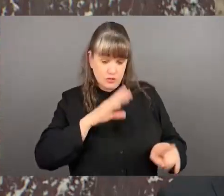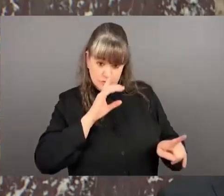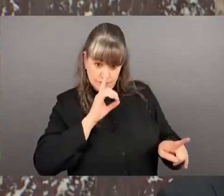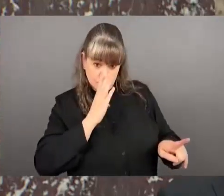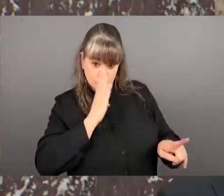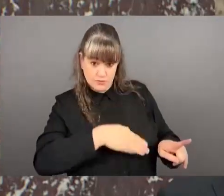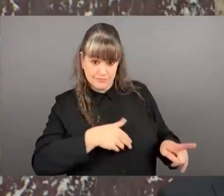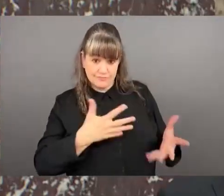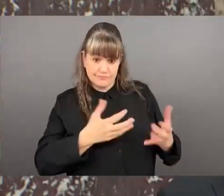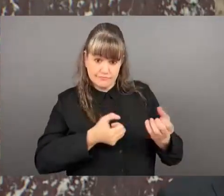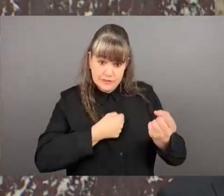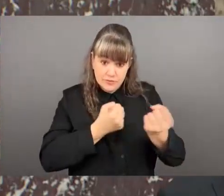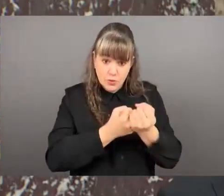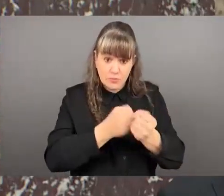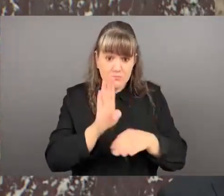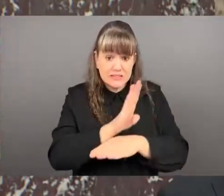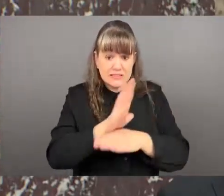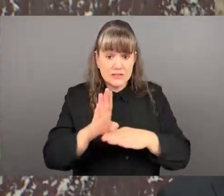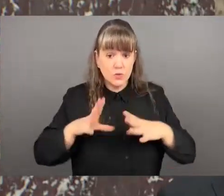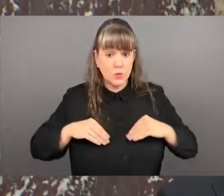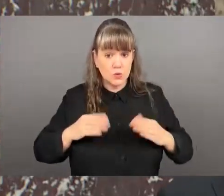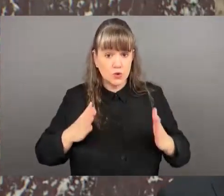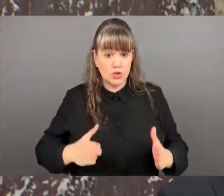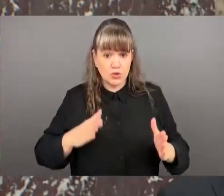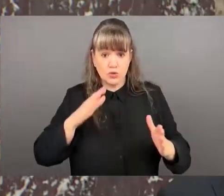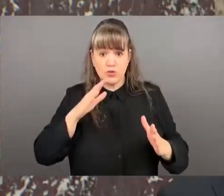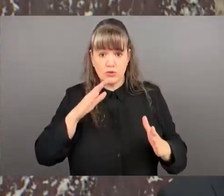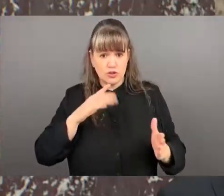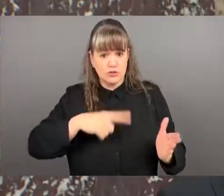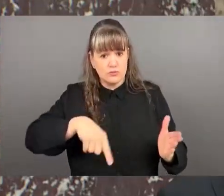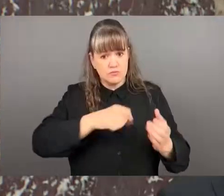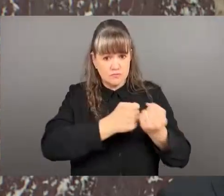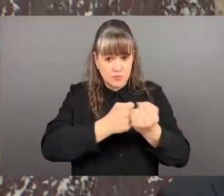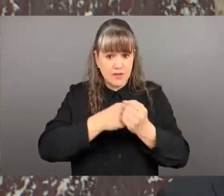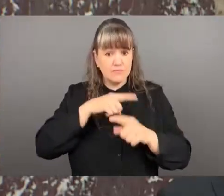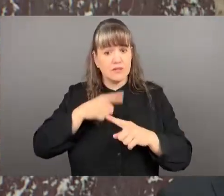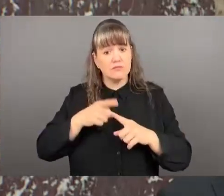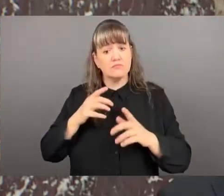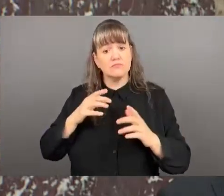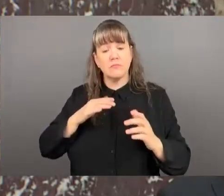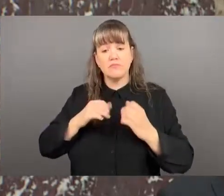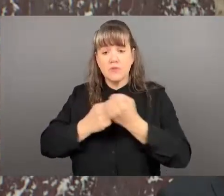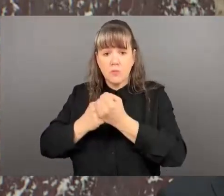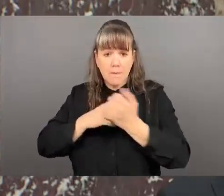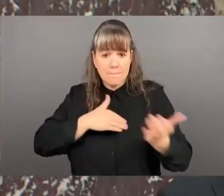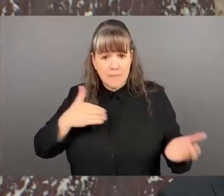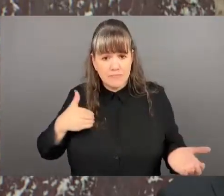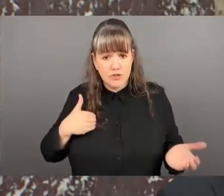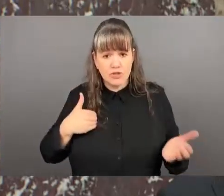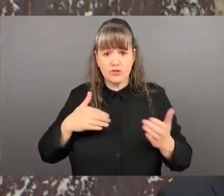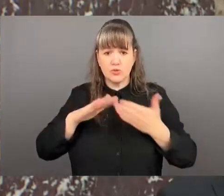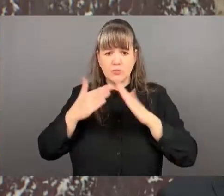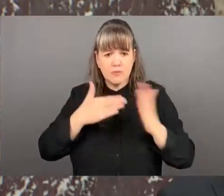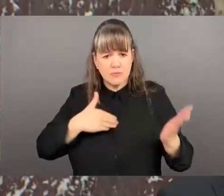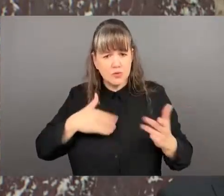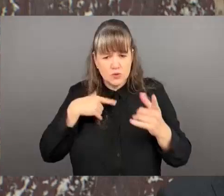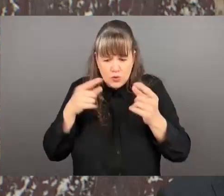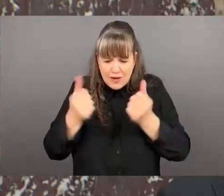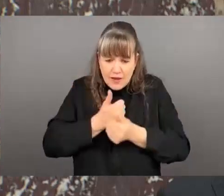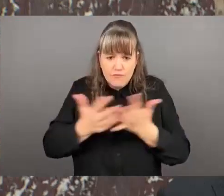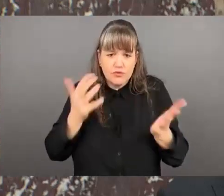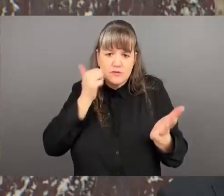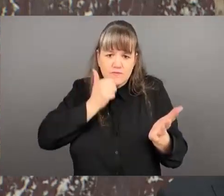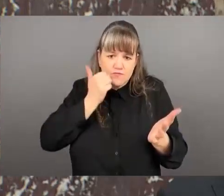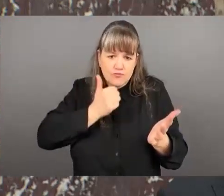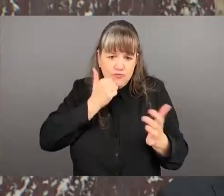taking actions to support community members, we're taking action every day to protect this province through our police all